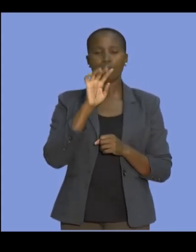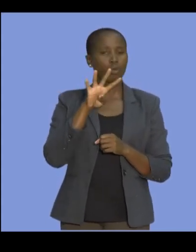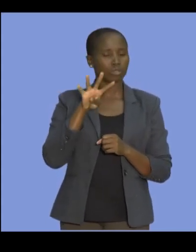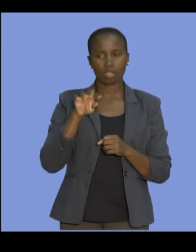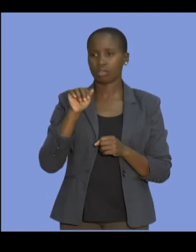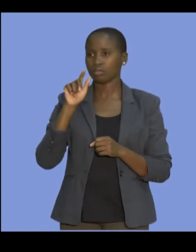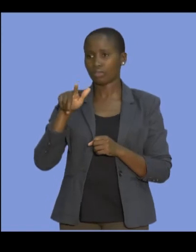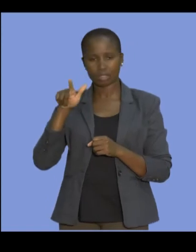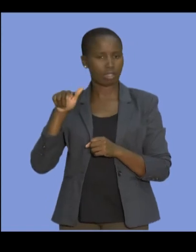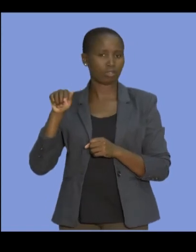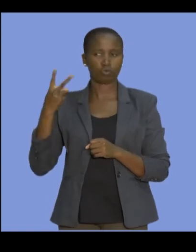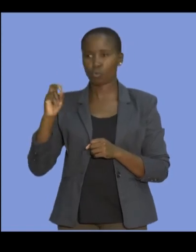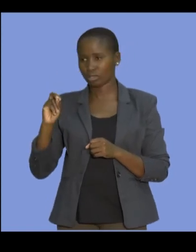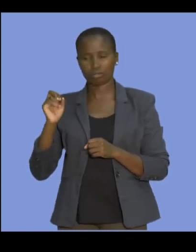on.